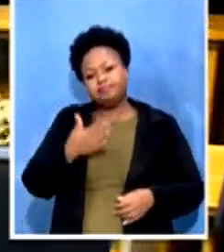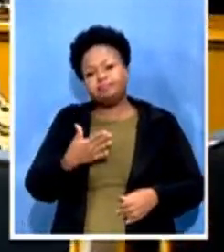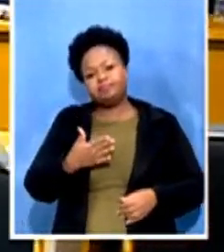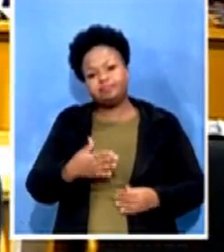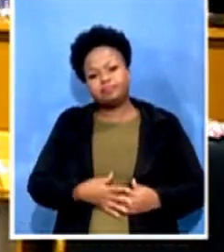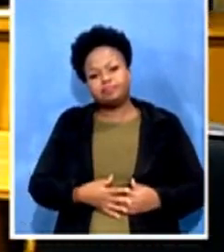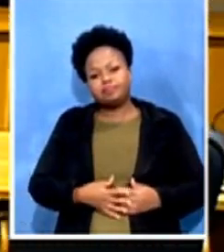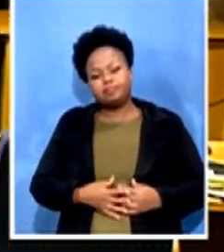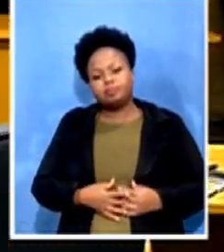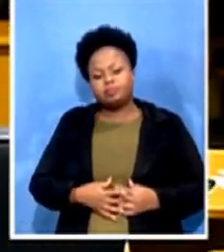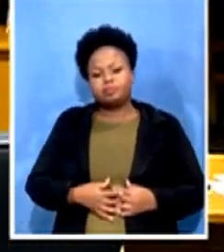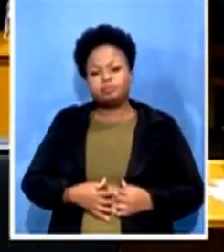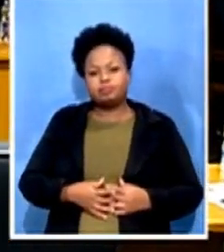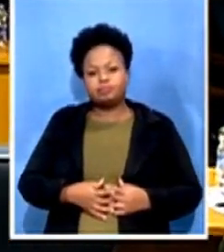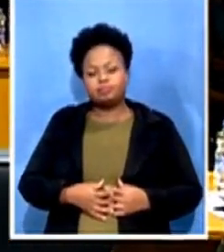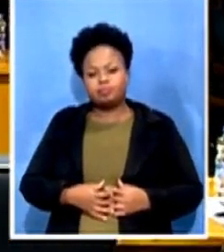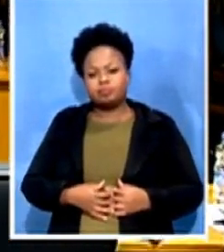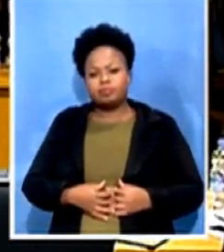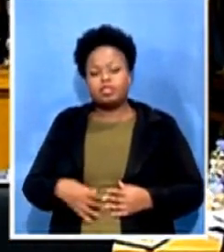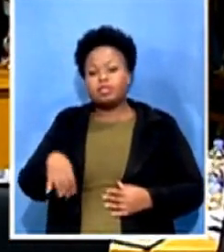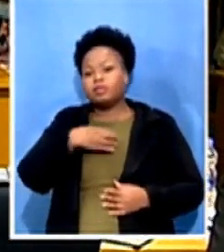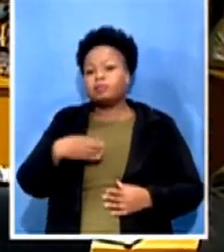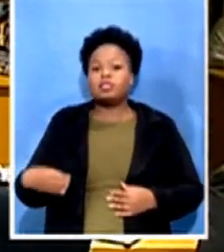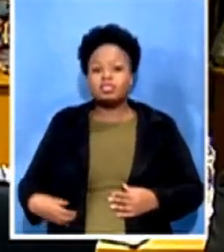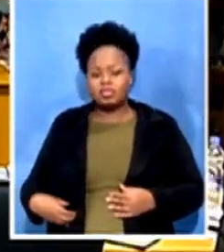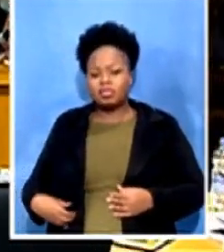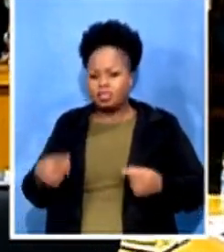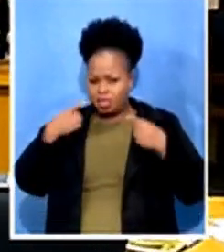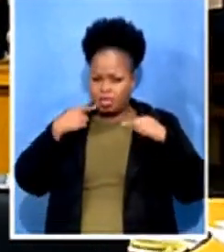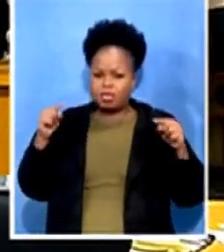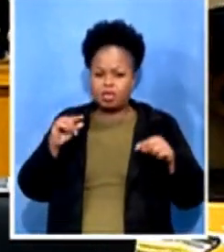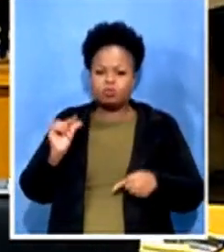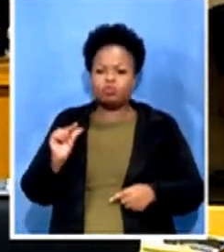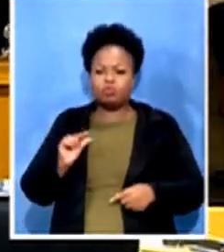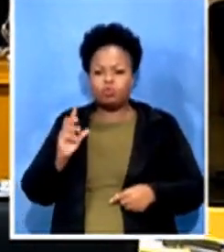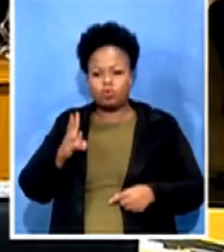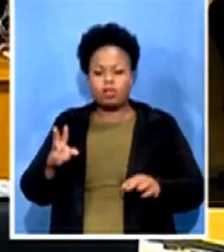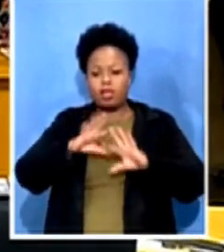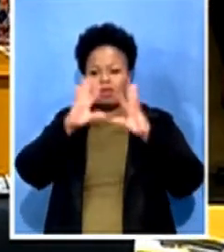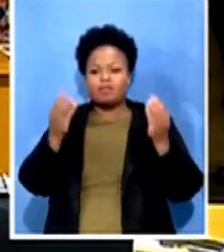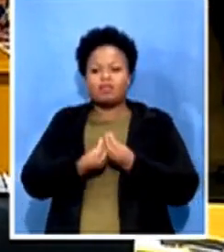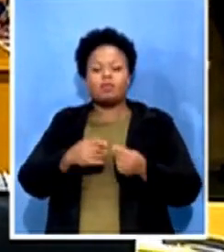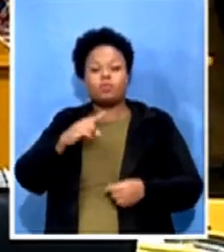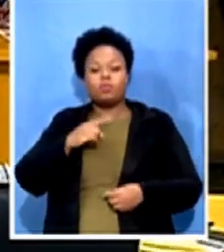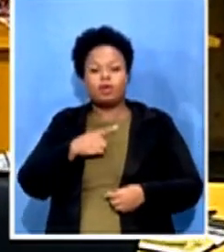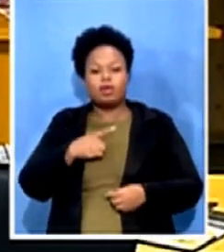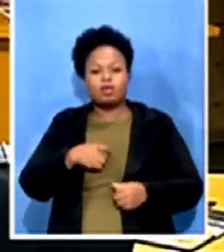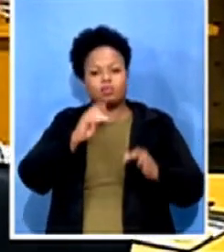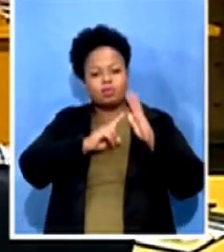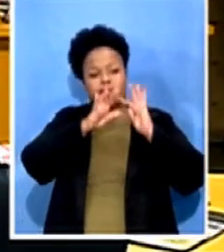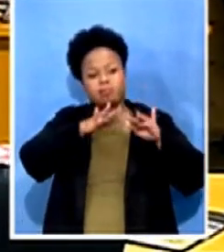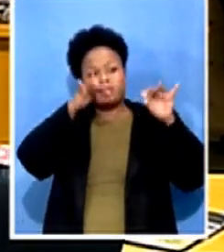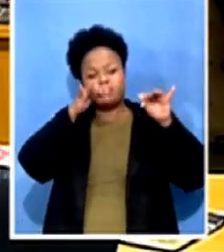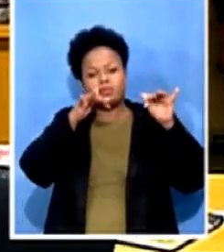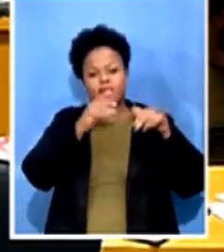the President will announce everything, that because it's going to go through cabinet, and it's also going to go through